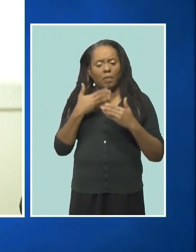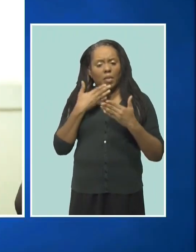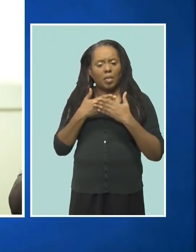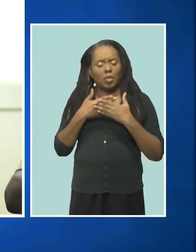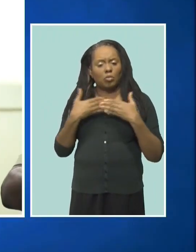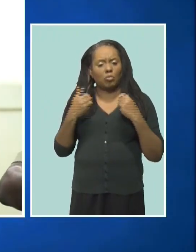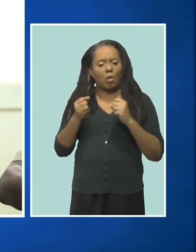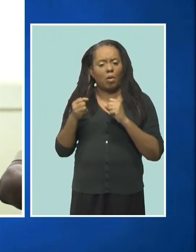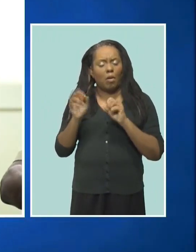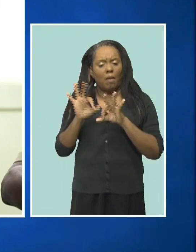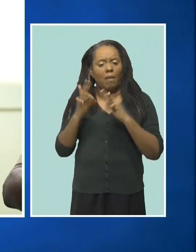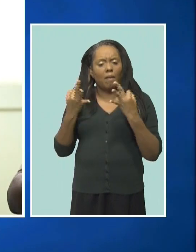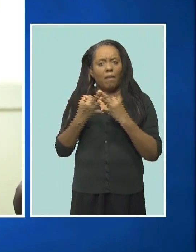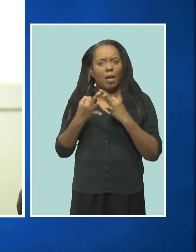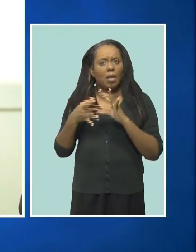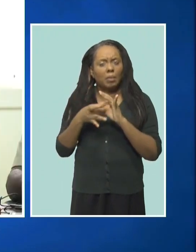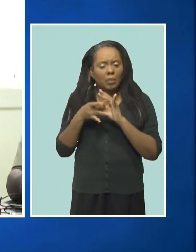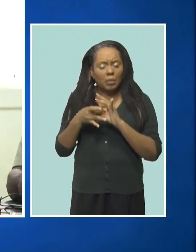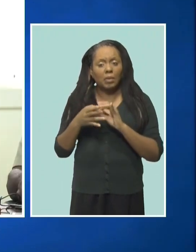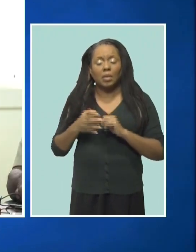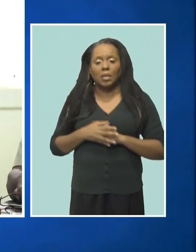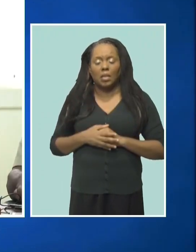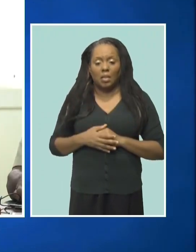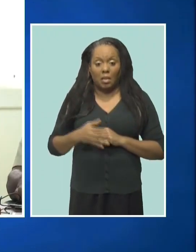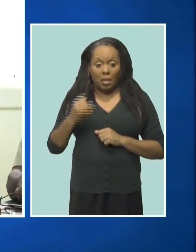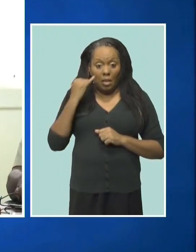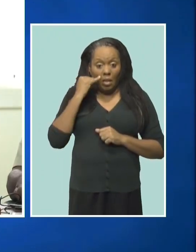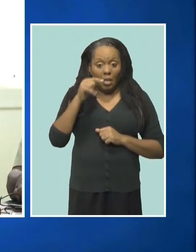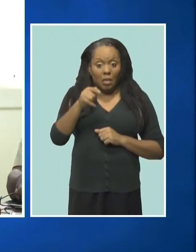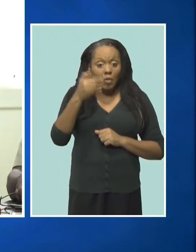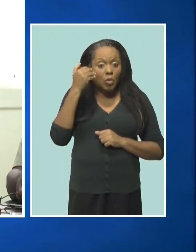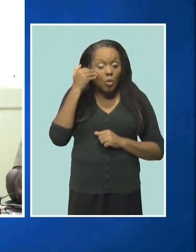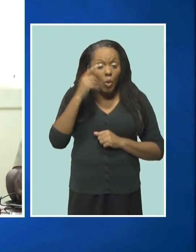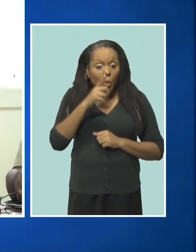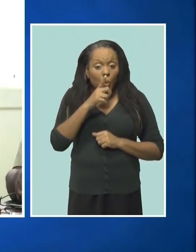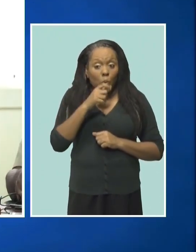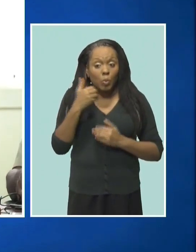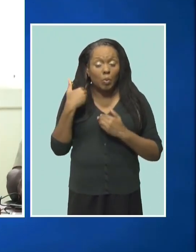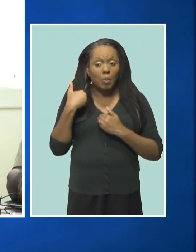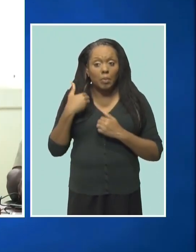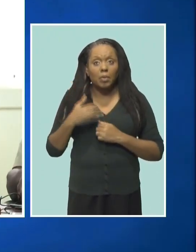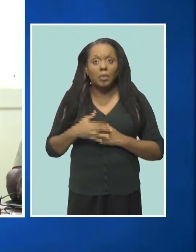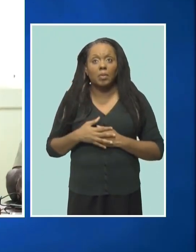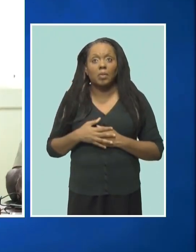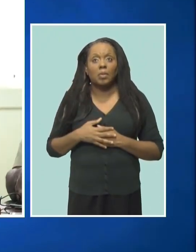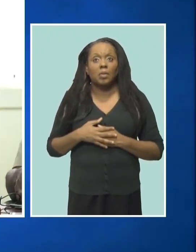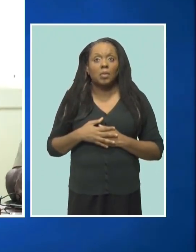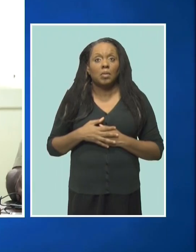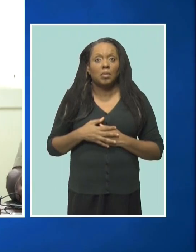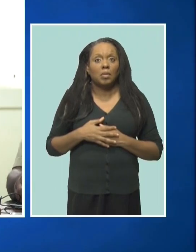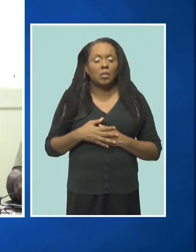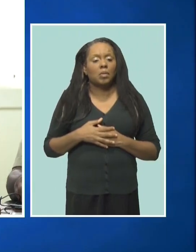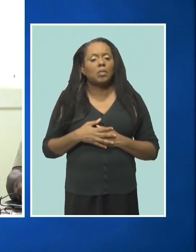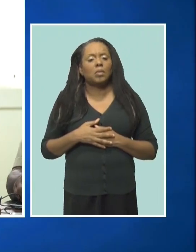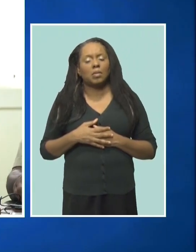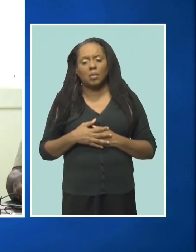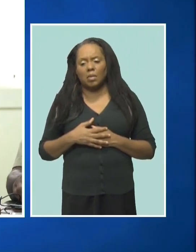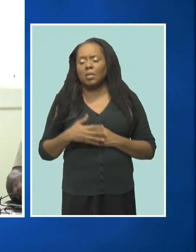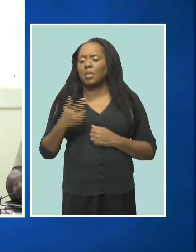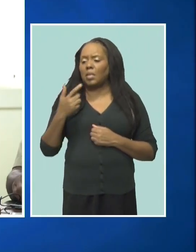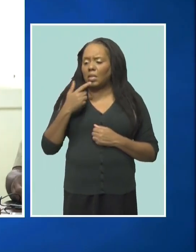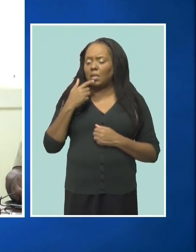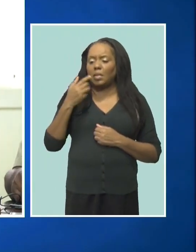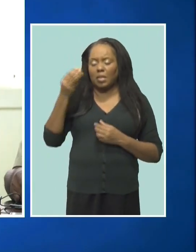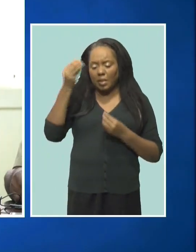to be anonymous, need just to say to us, do this and do that. This is the information that is